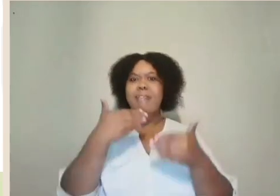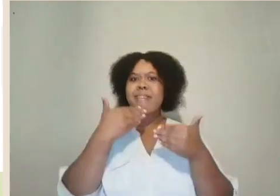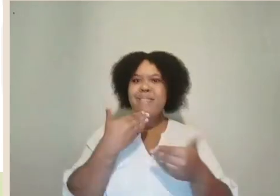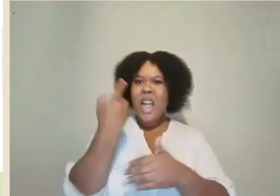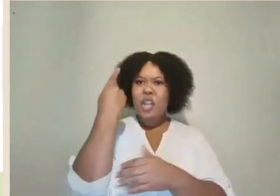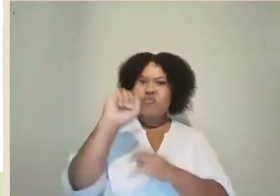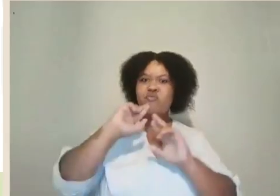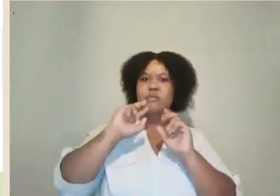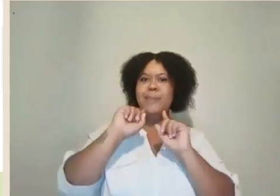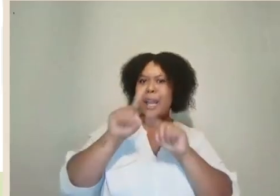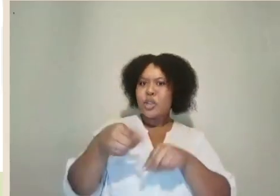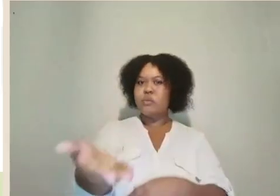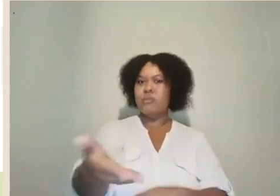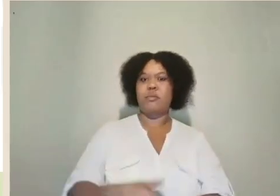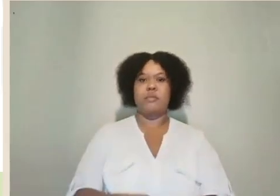engagements.